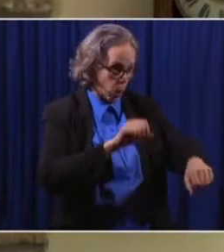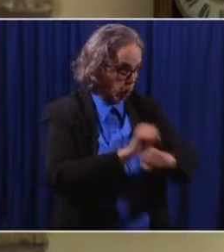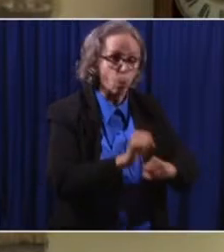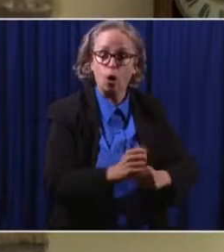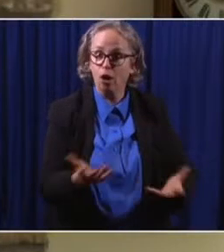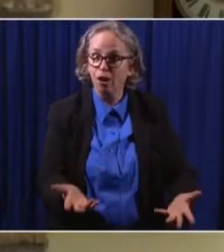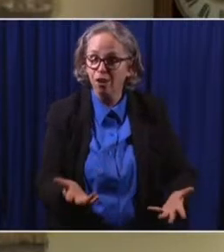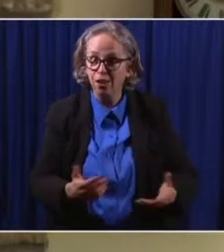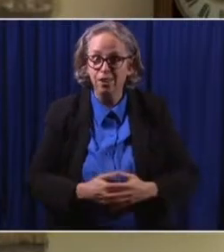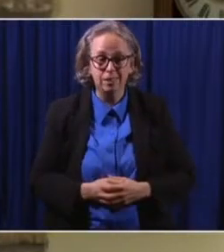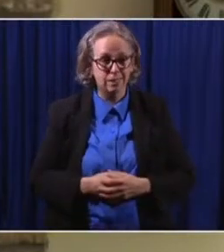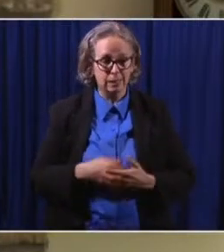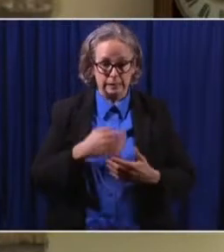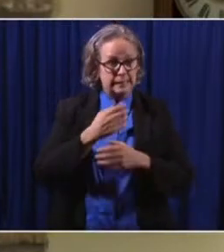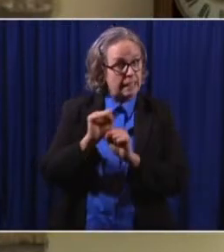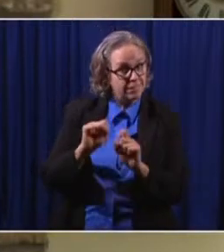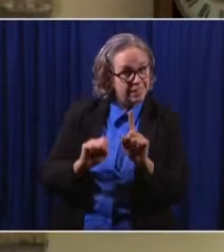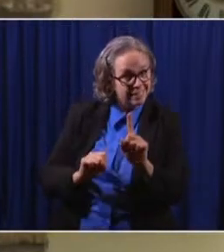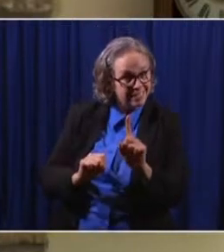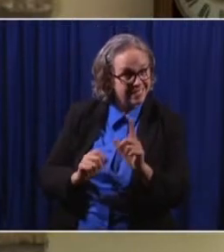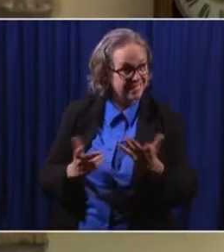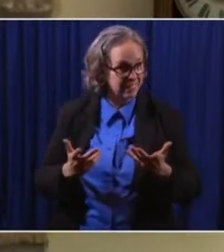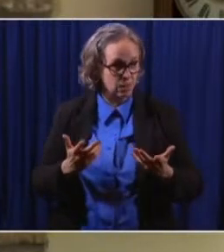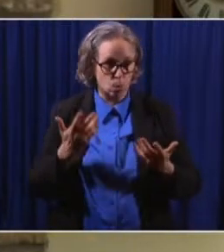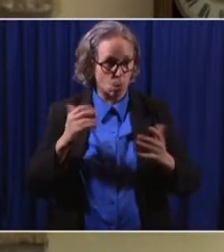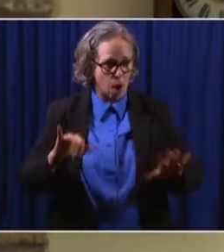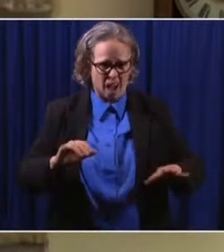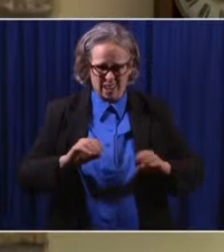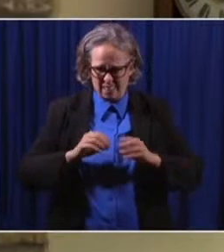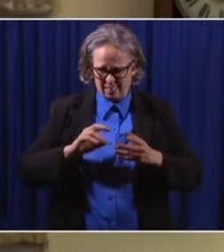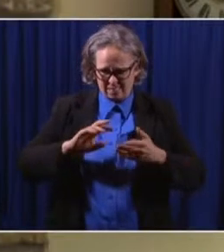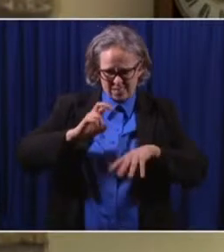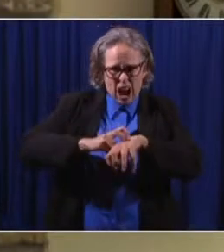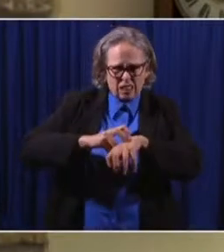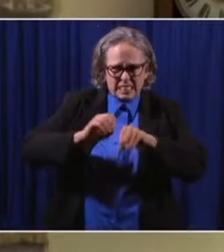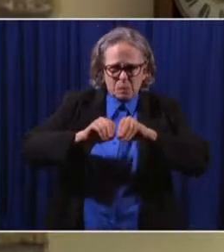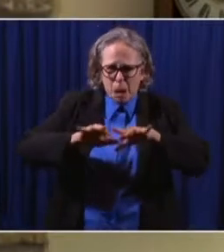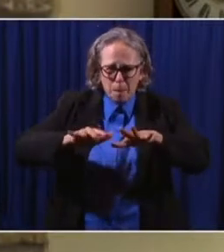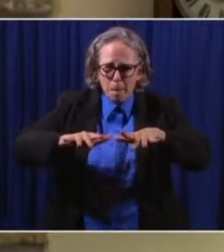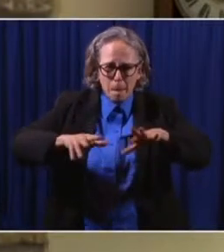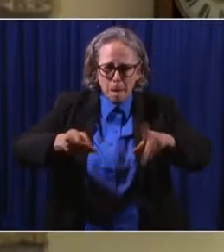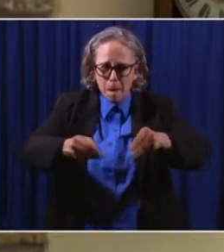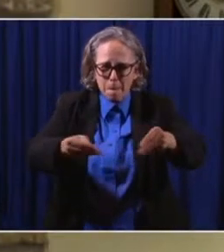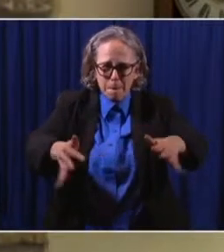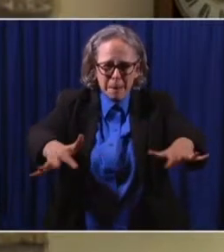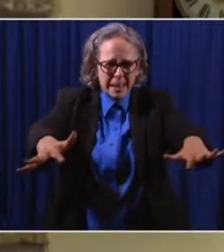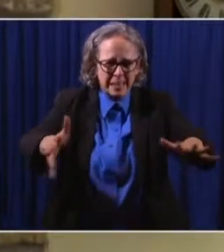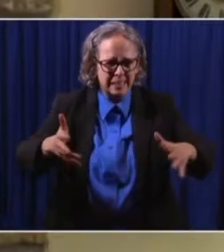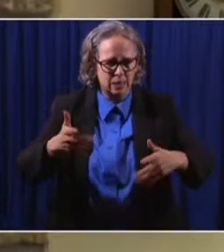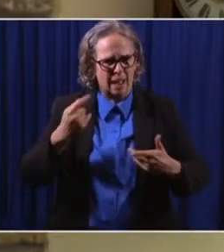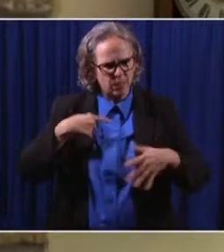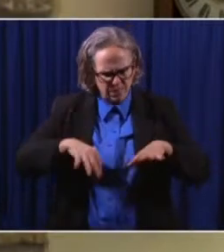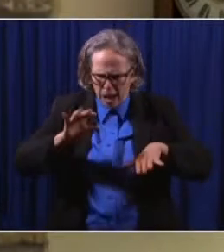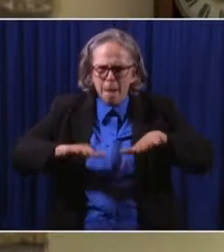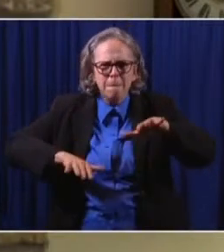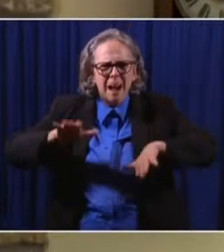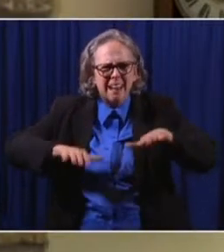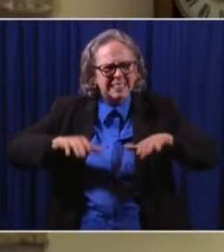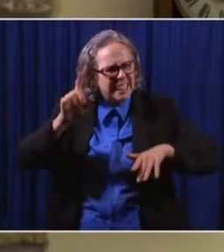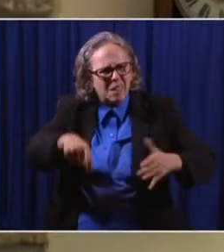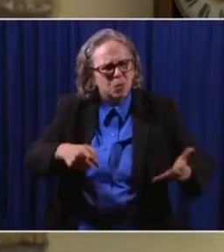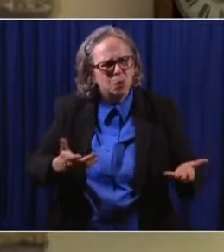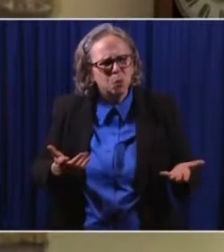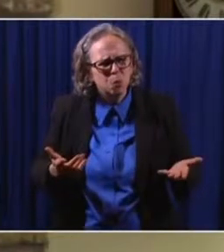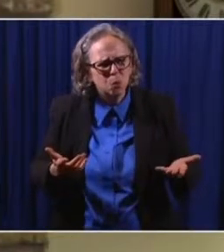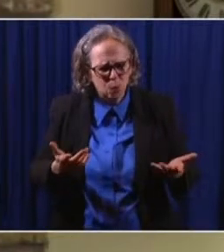up and consume us. And so it's trying to find that sweet spot, that happy medium that we strive